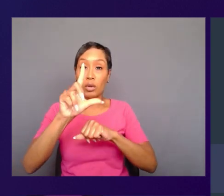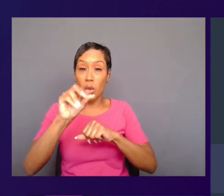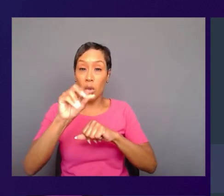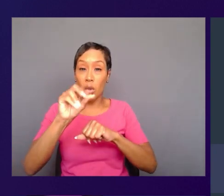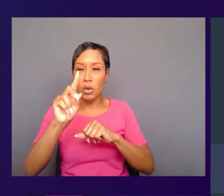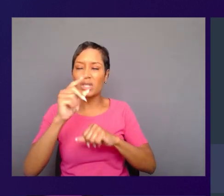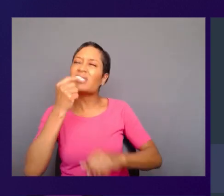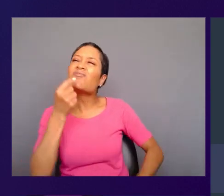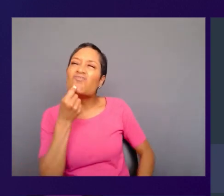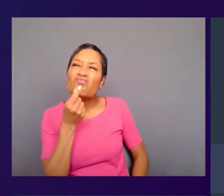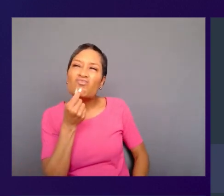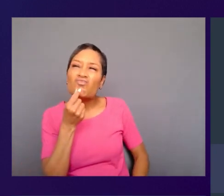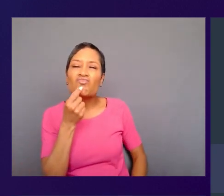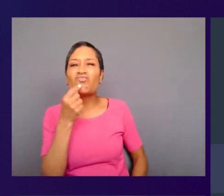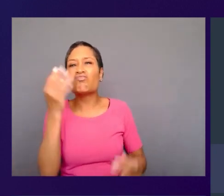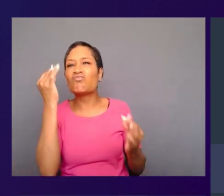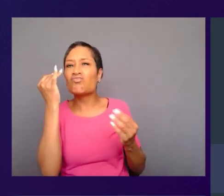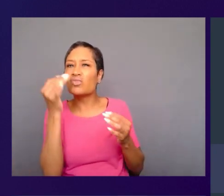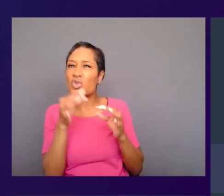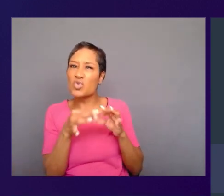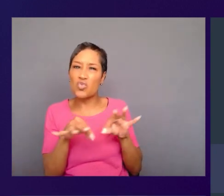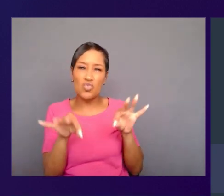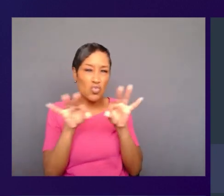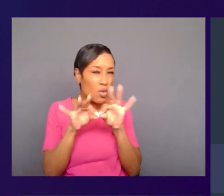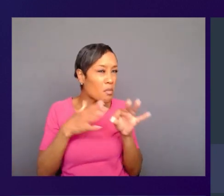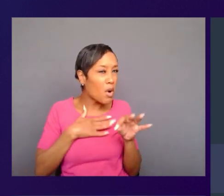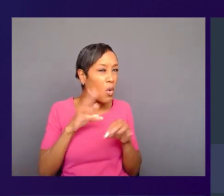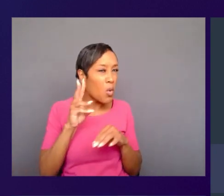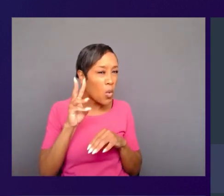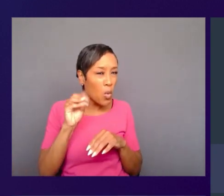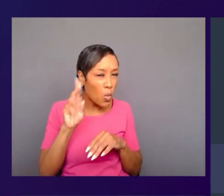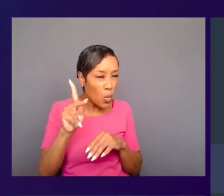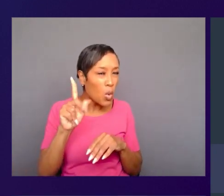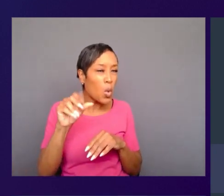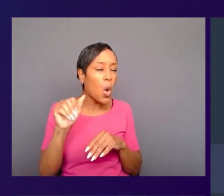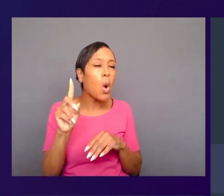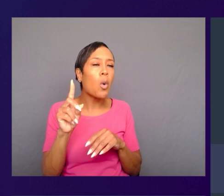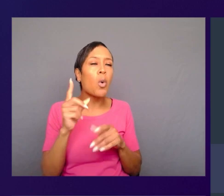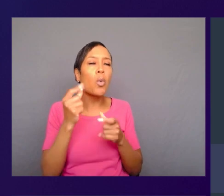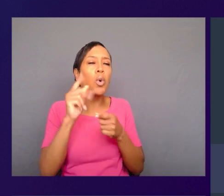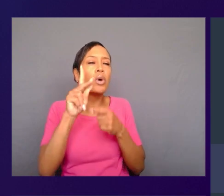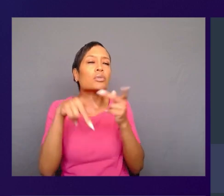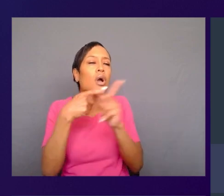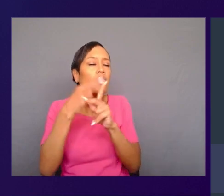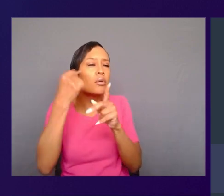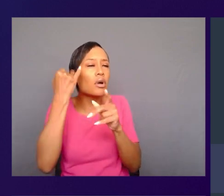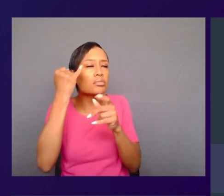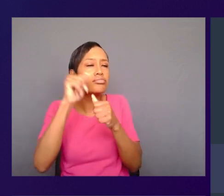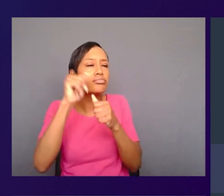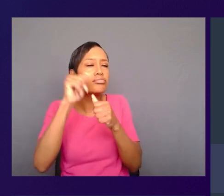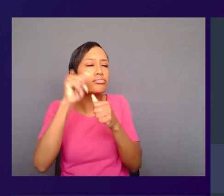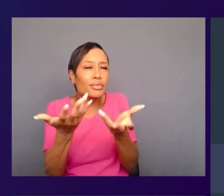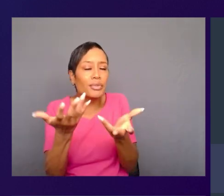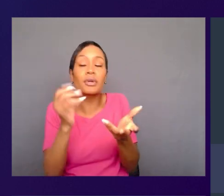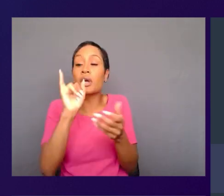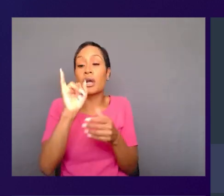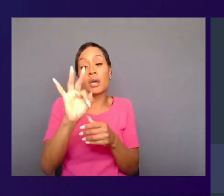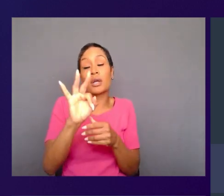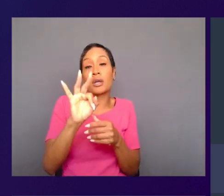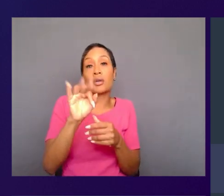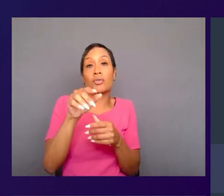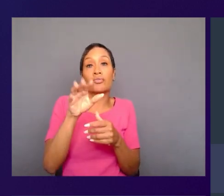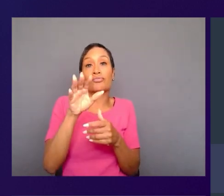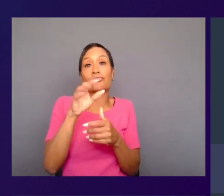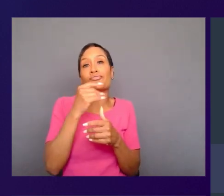how critical is your workload, and what's that context for that? If your volume